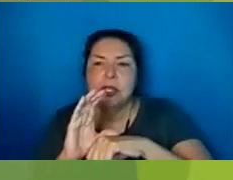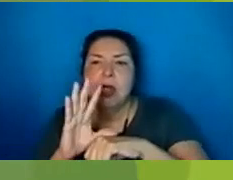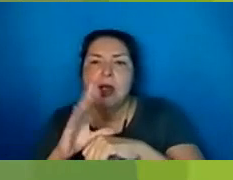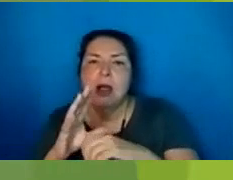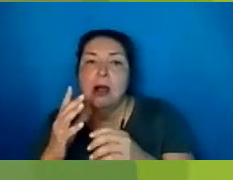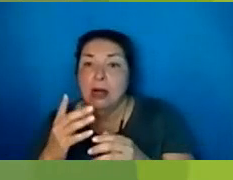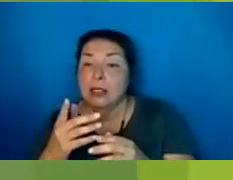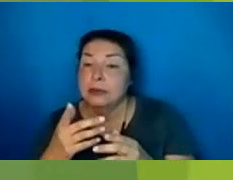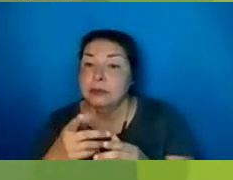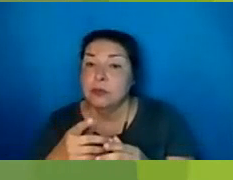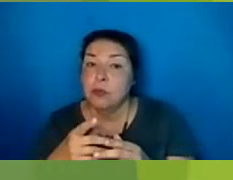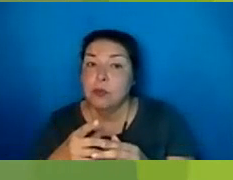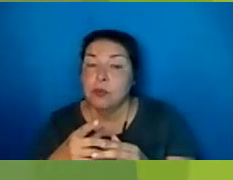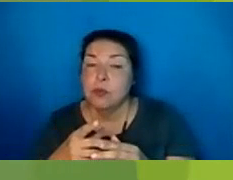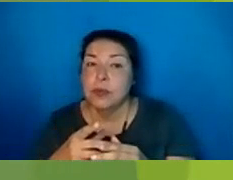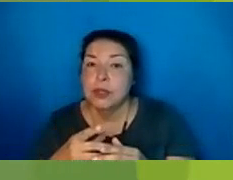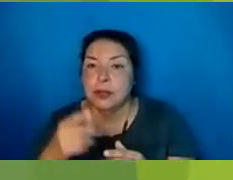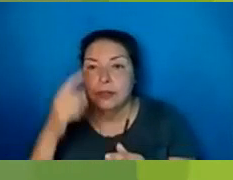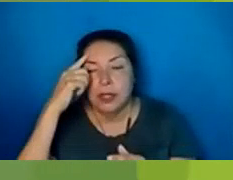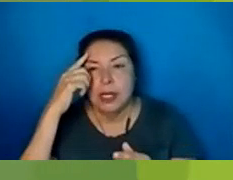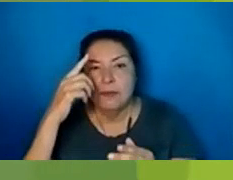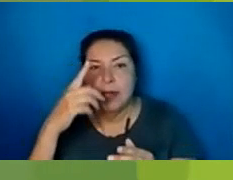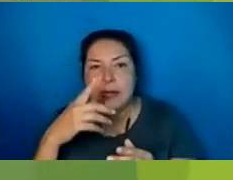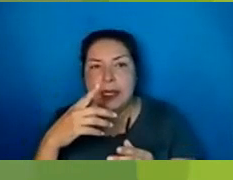higher standard than